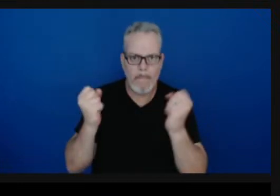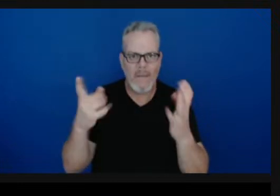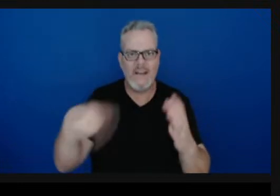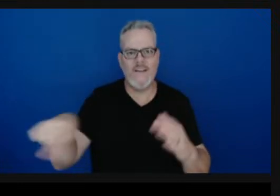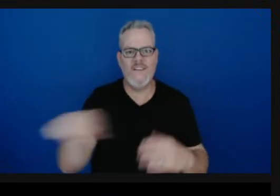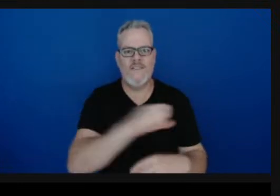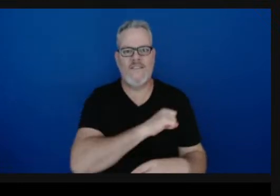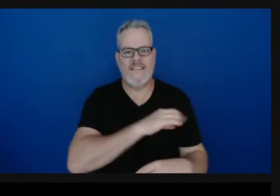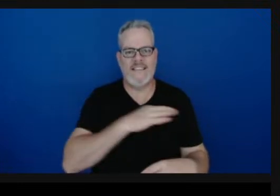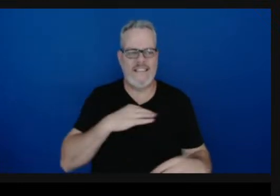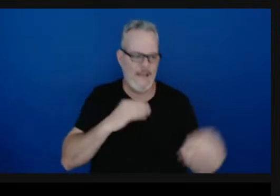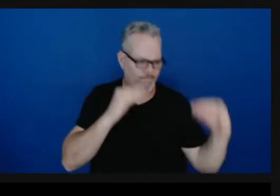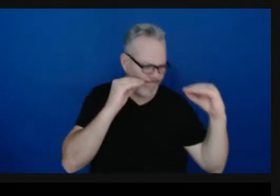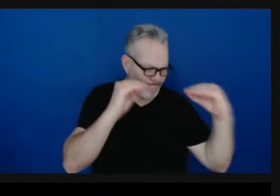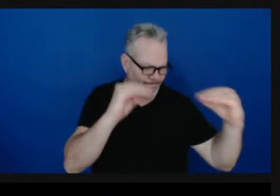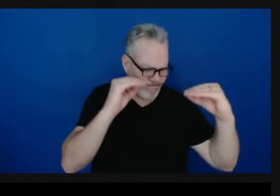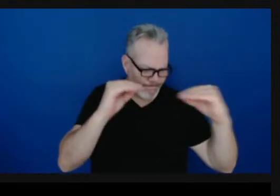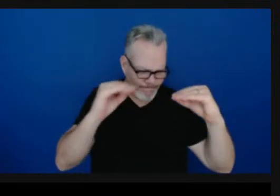have their own drone